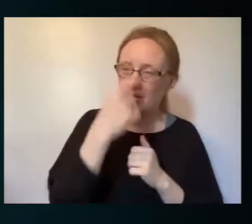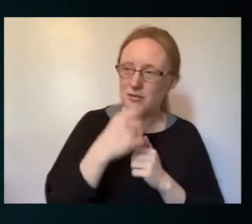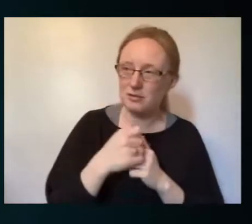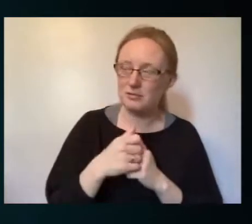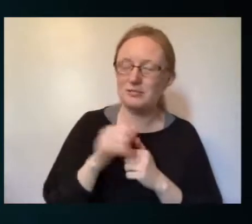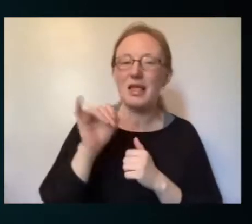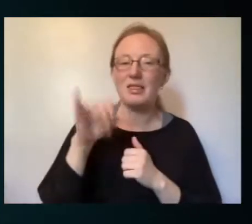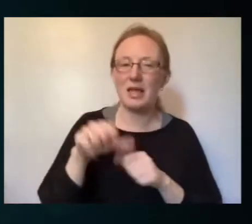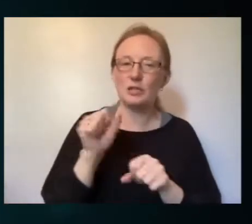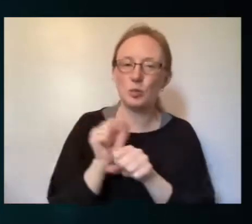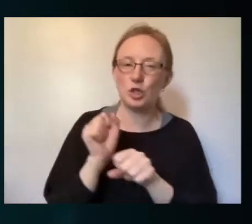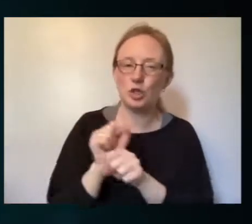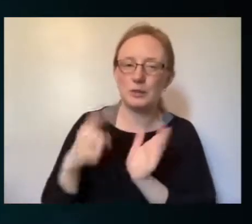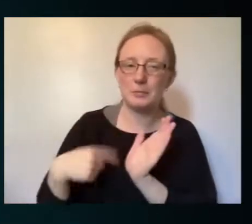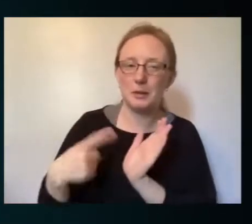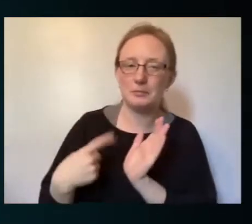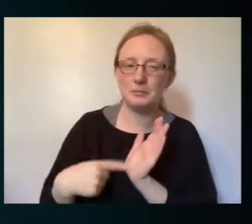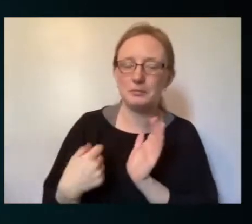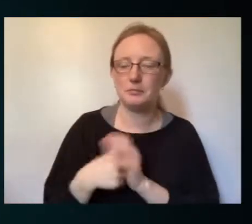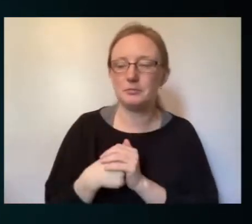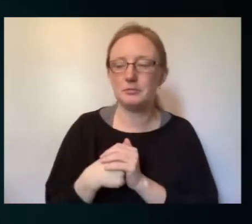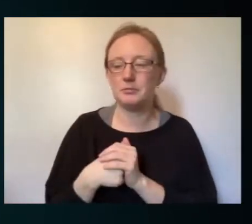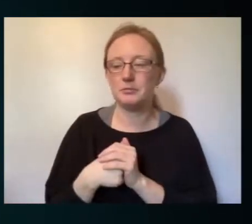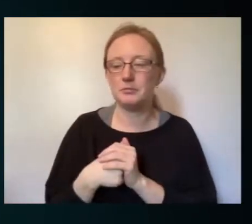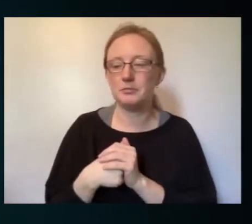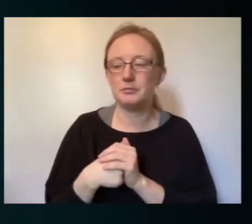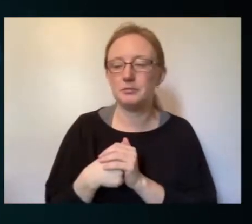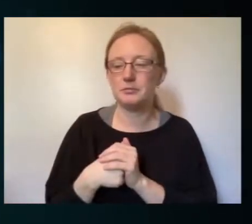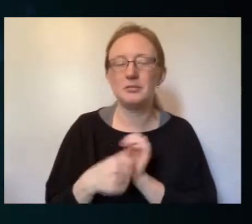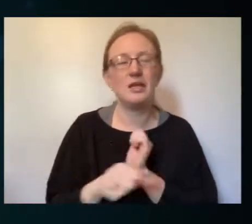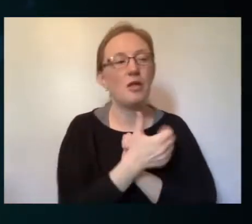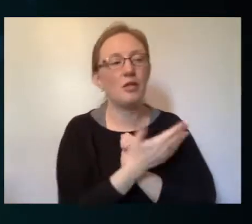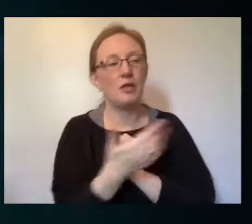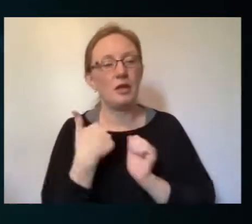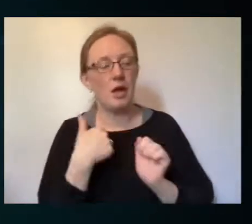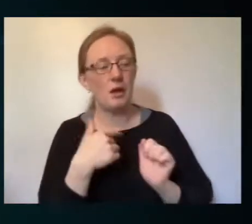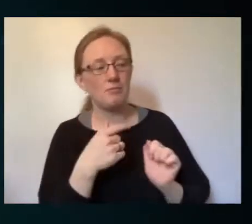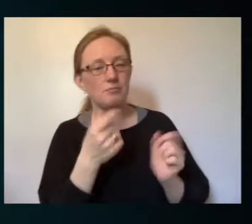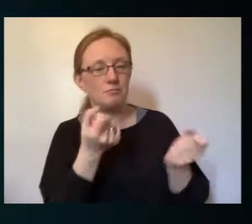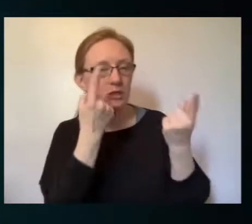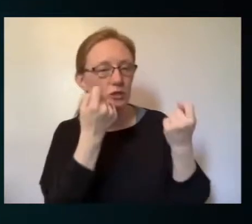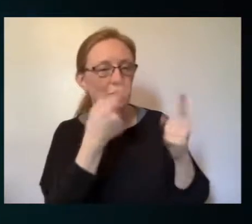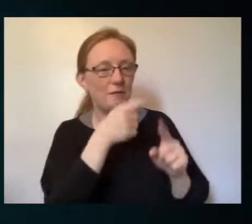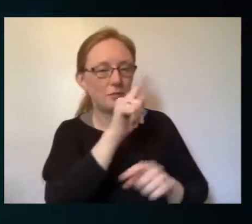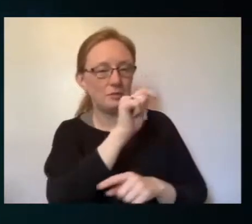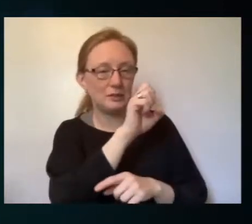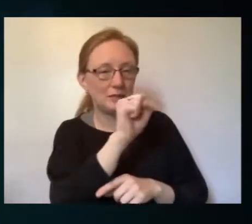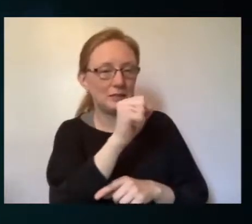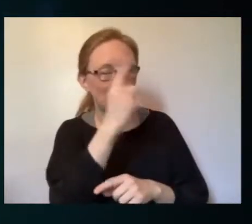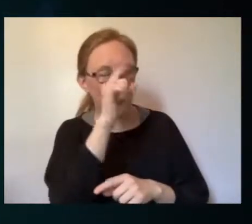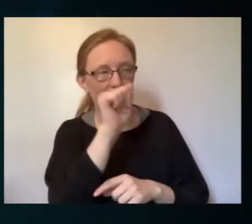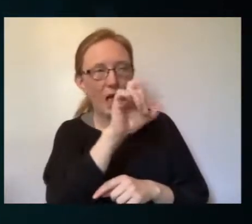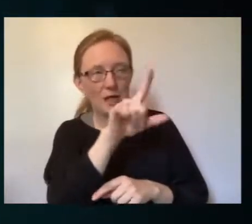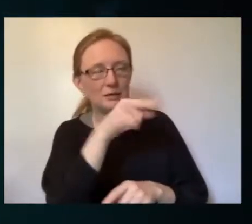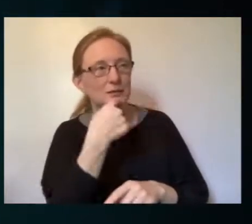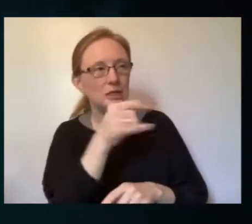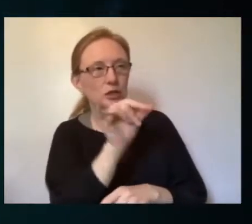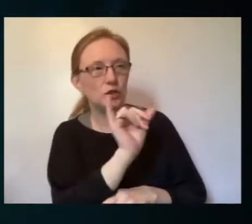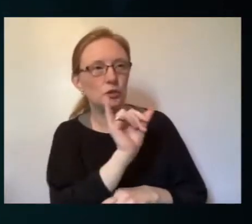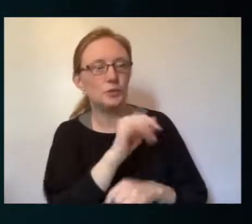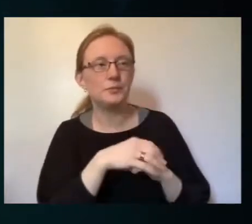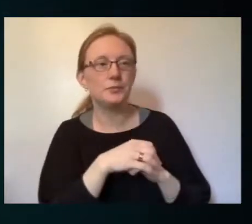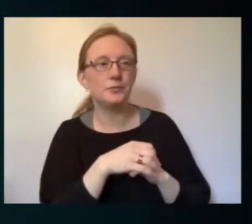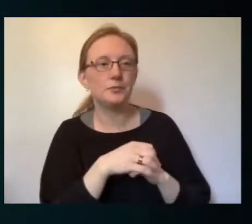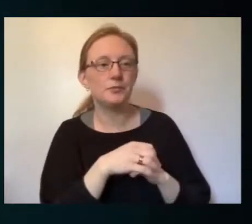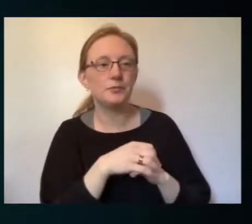work sometimes. And the other thing picking up with from Tess, and I think Alex said this, to make